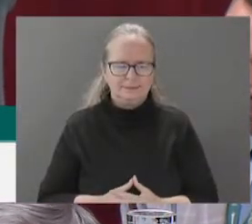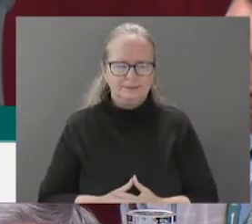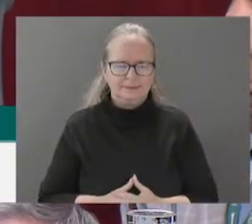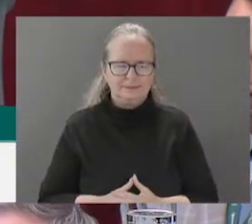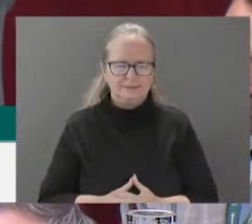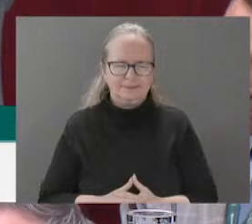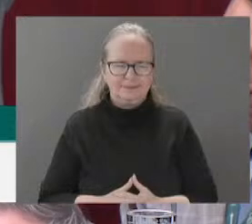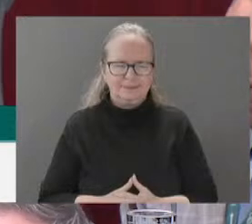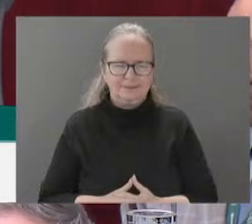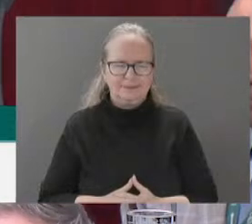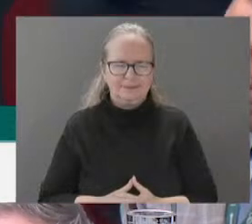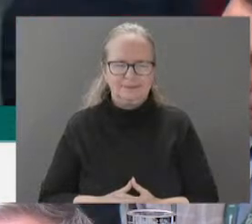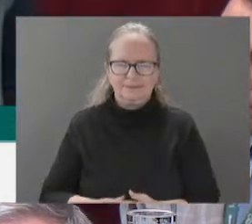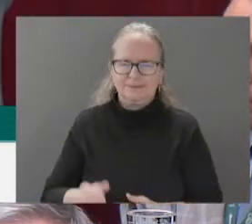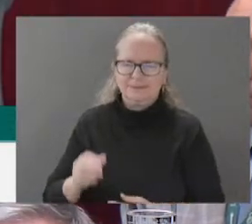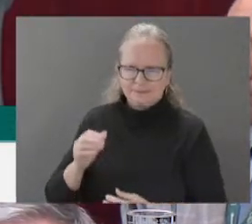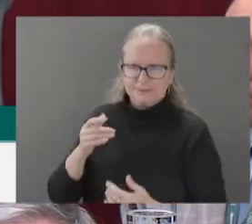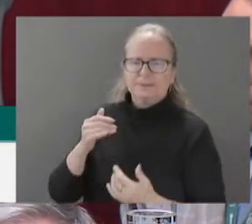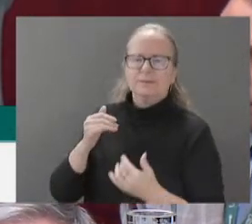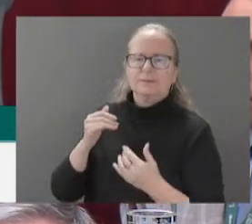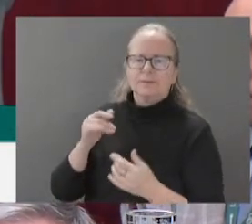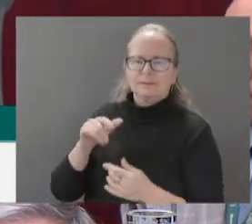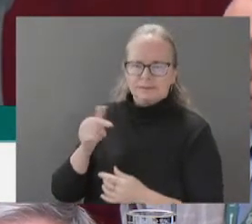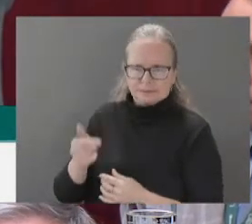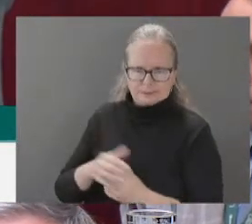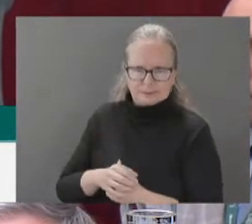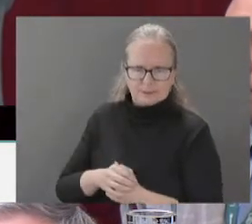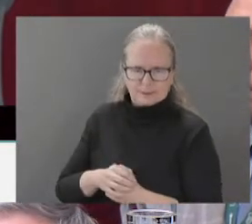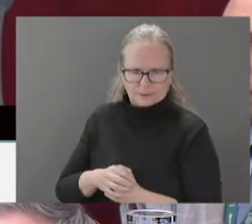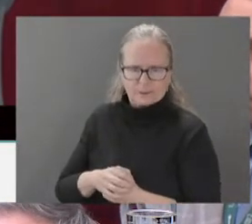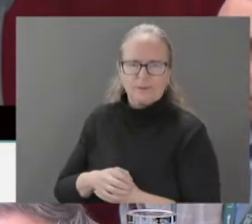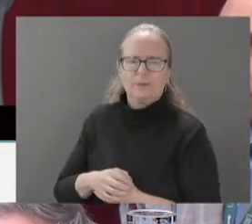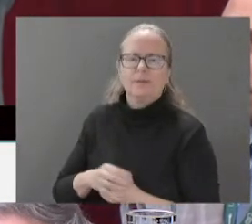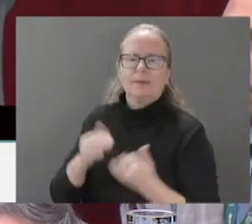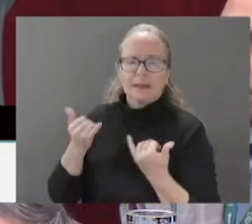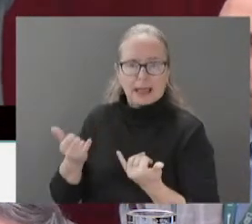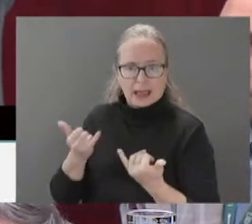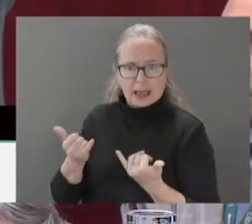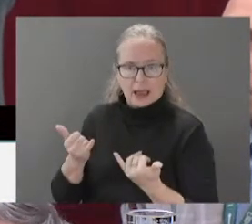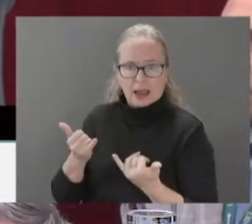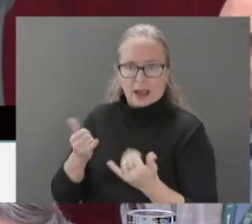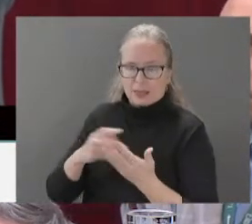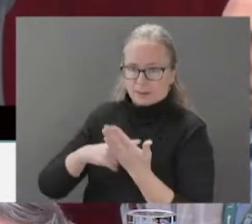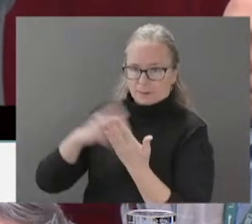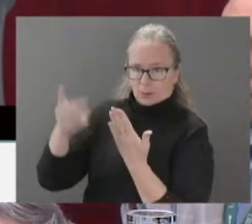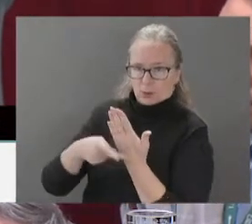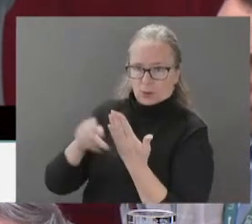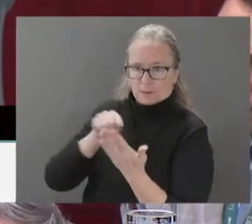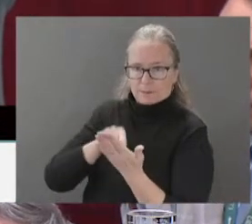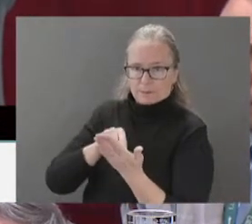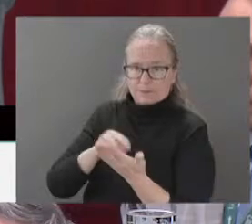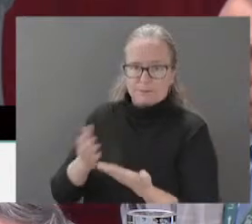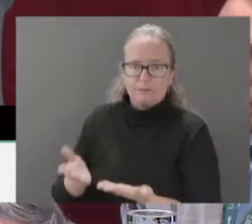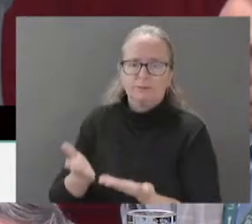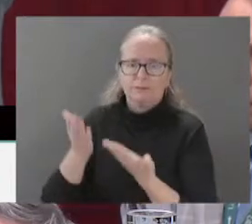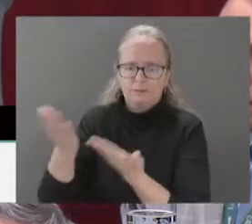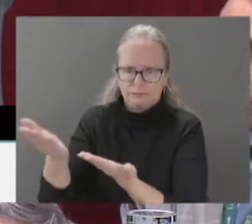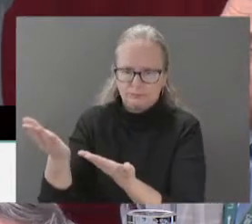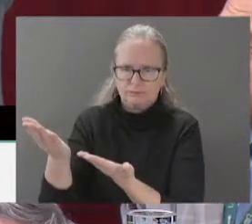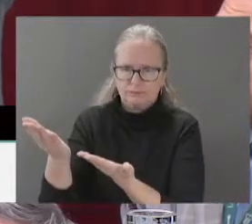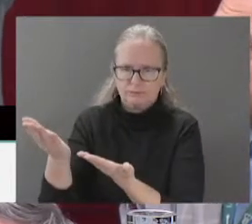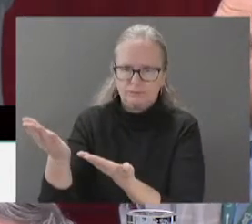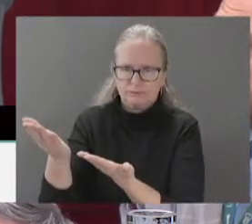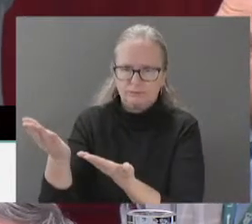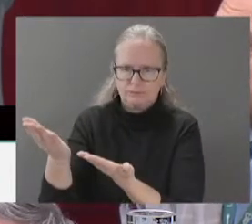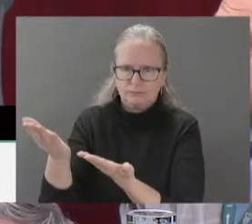program in nominating individuals for permanent residents based on their contributions to the economy and further given that it is essential